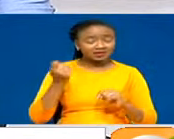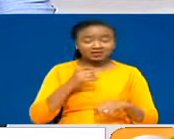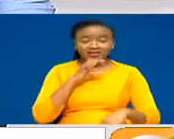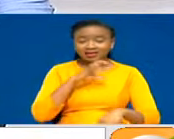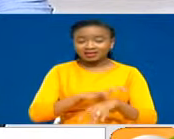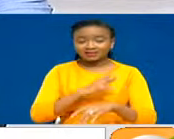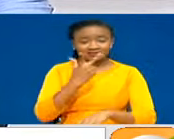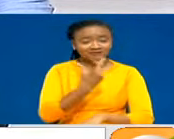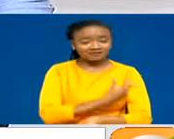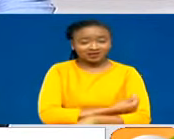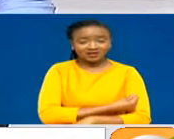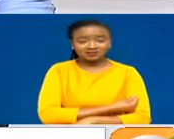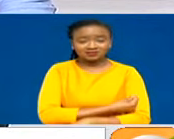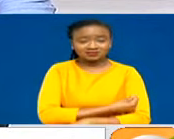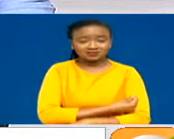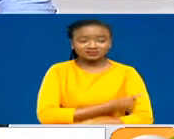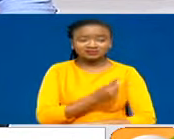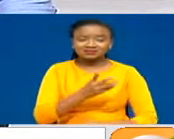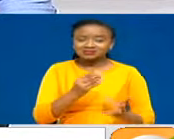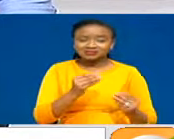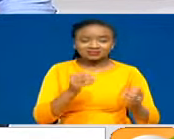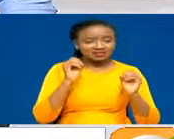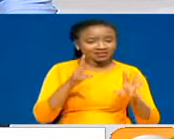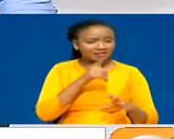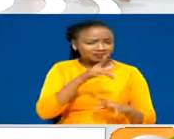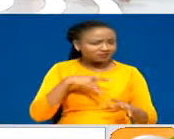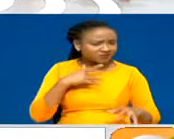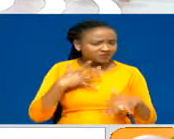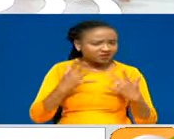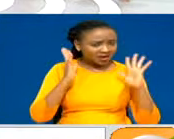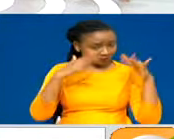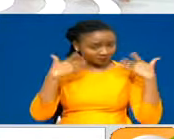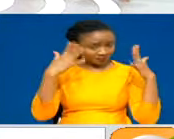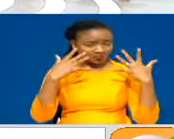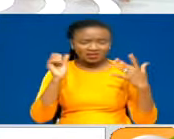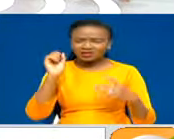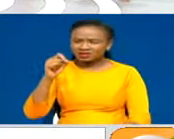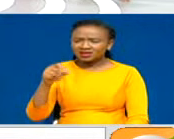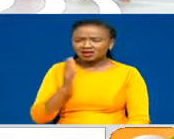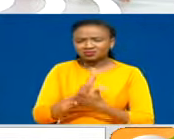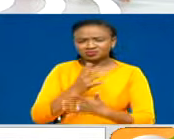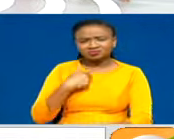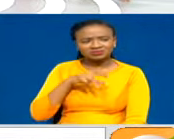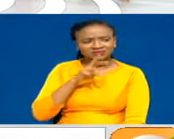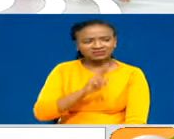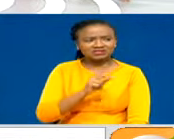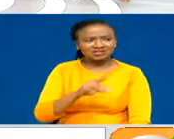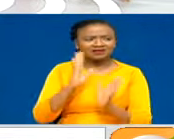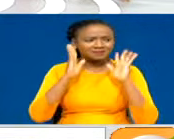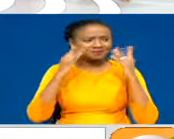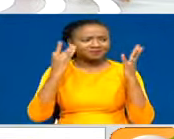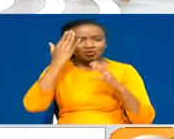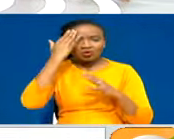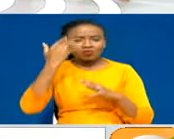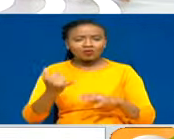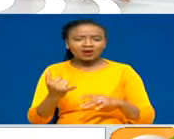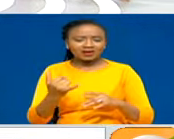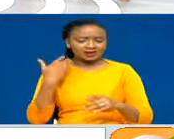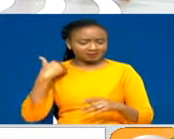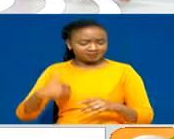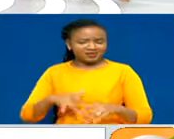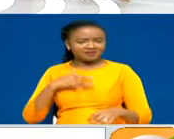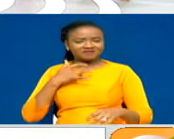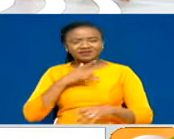getting the vaccines to the people. Yes. That's taking a while. Does that worry you? It does. It doesn't, as a person, you know, like it worries me